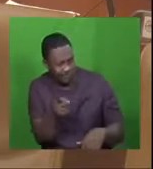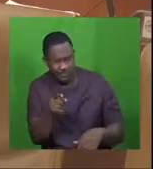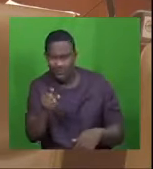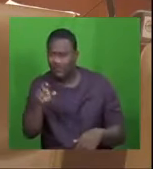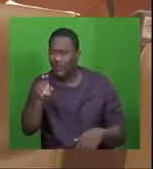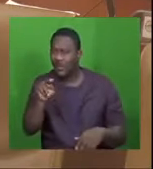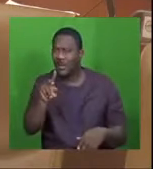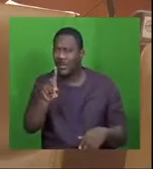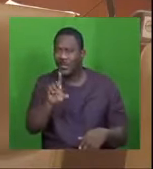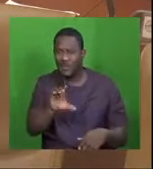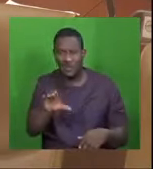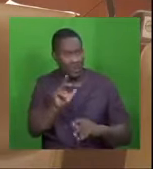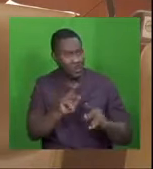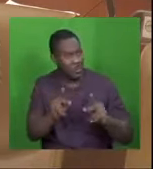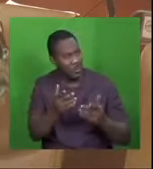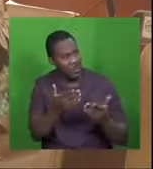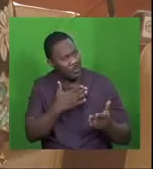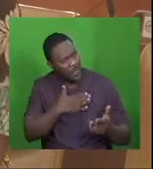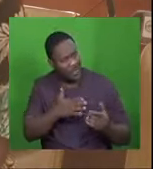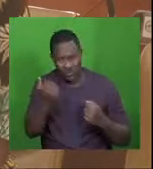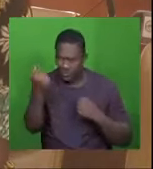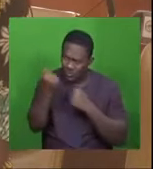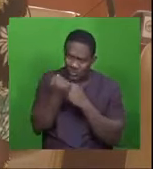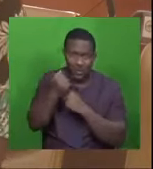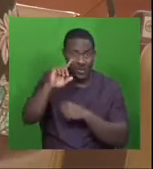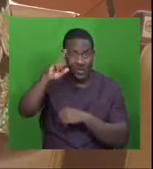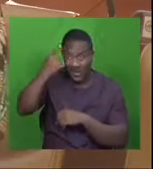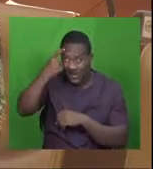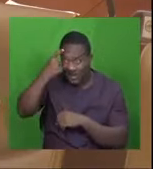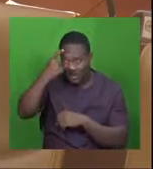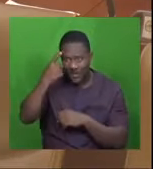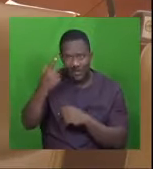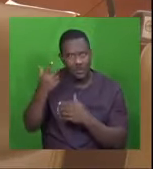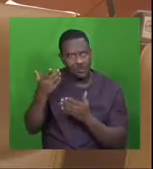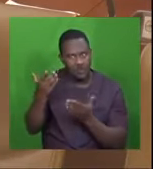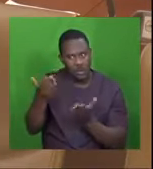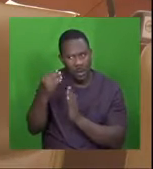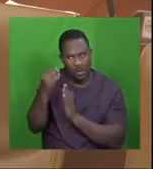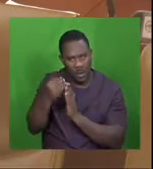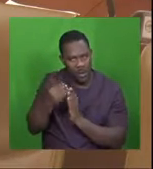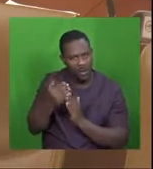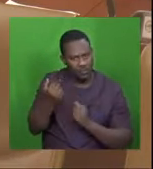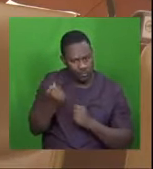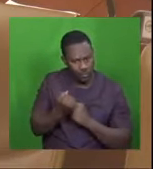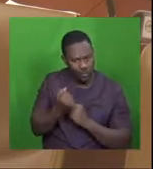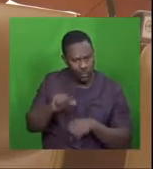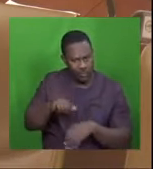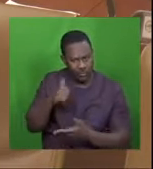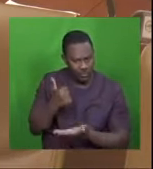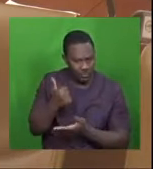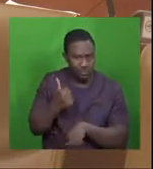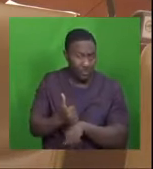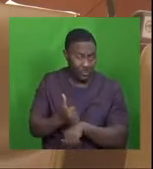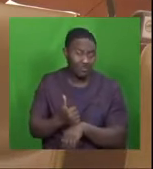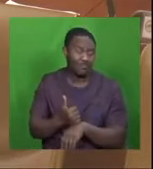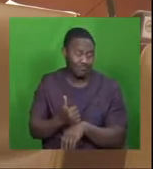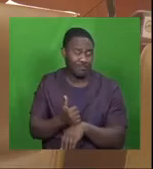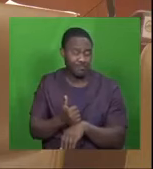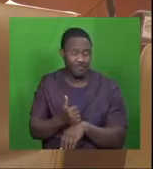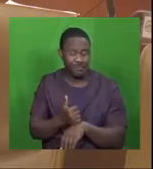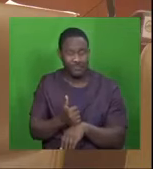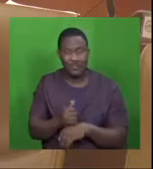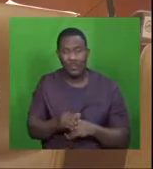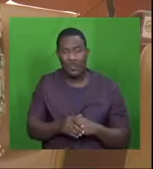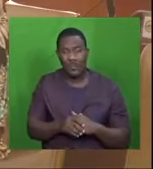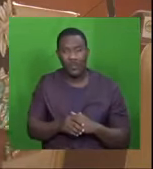side to support government with this current revenue measures before the House, as listed in paragraphs 215 to 222, like